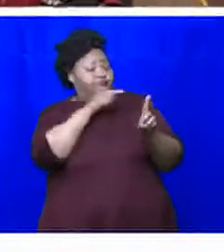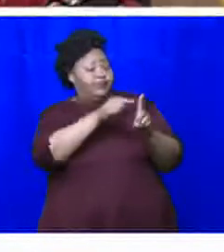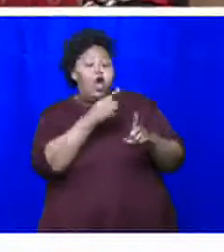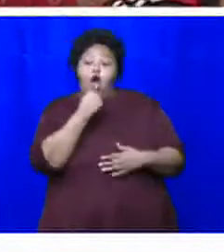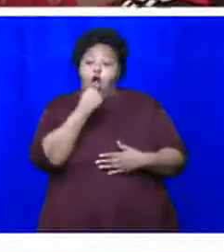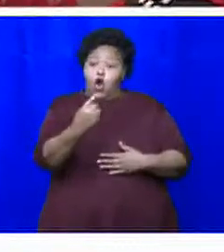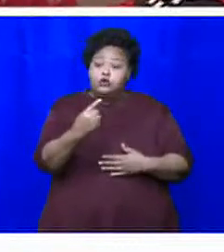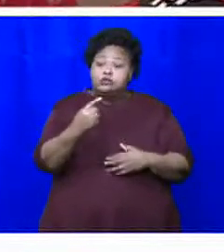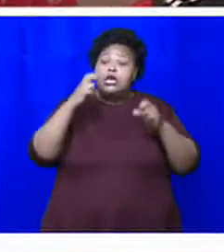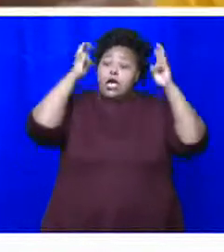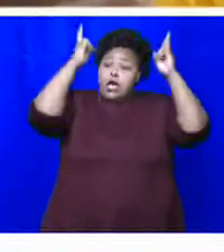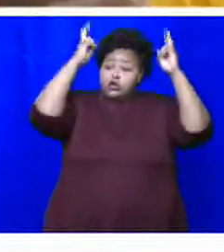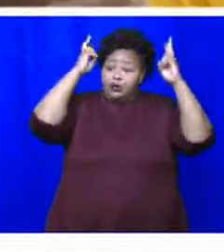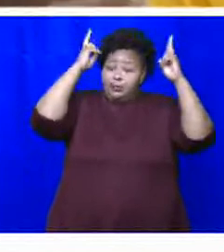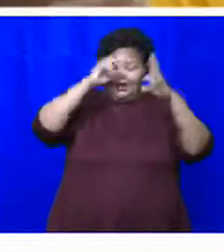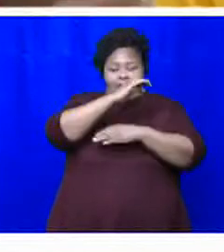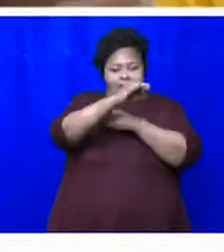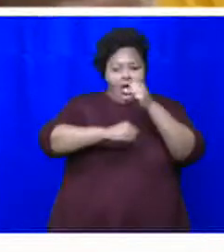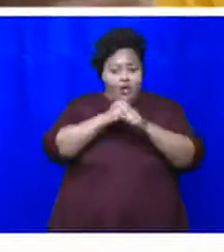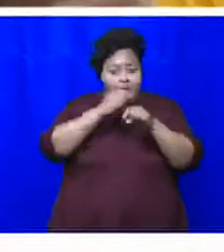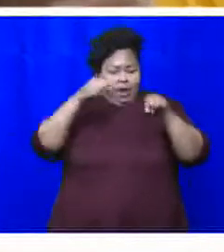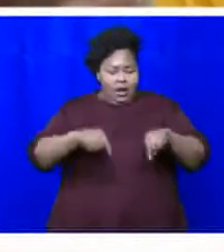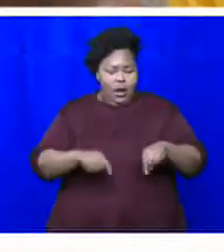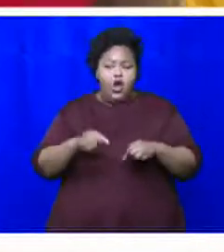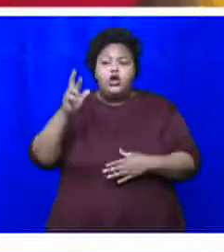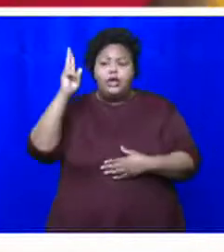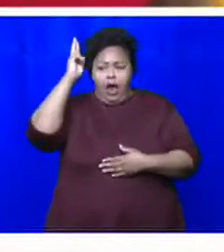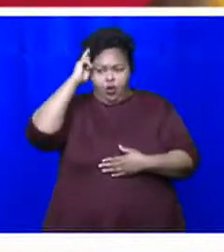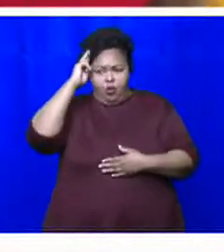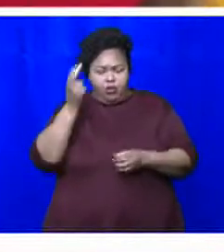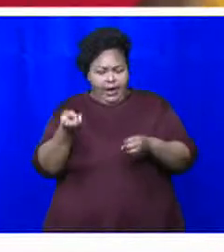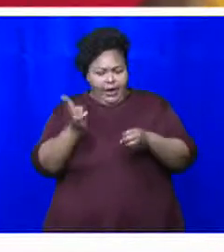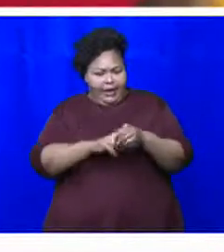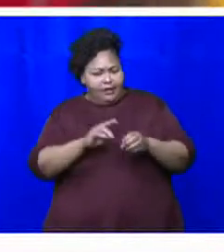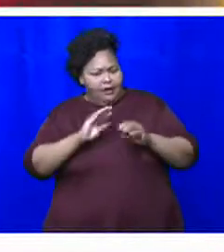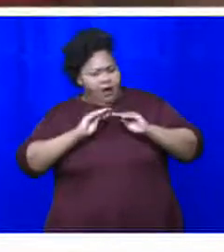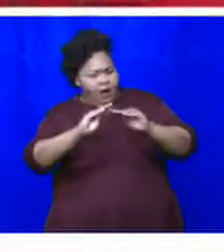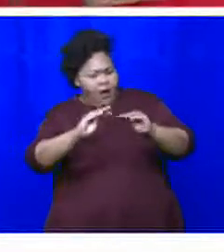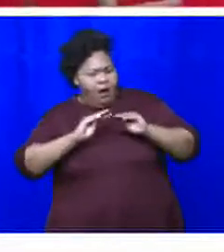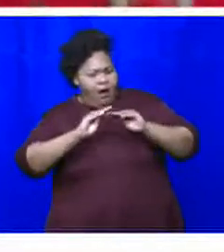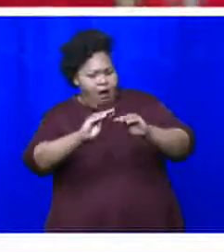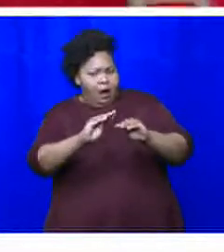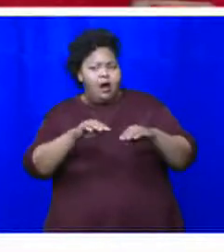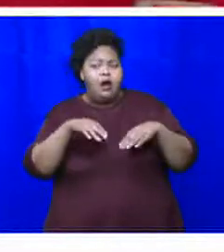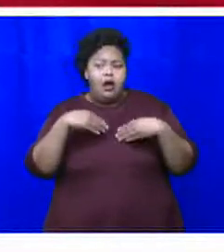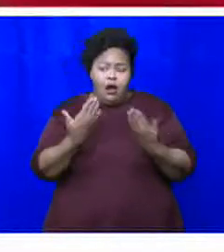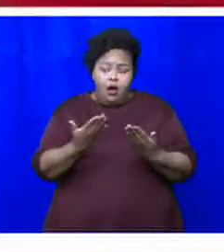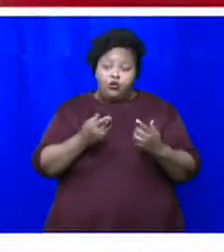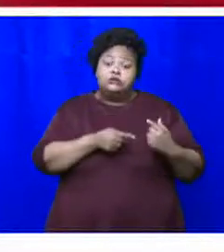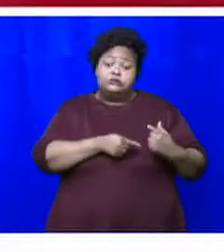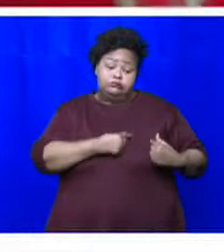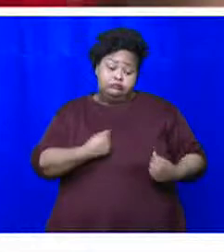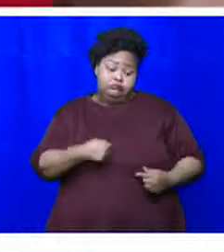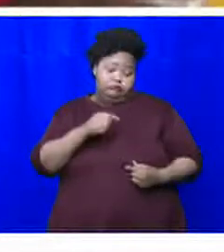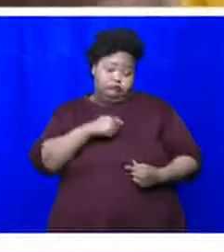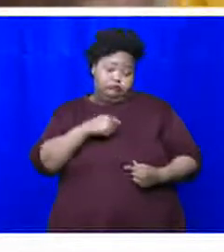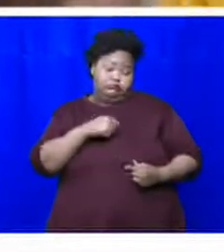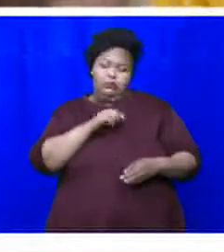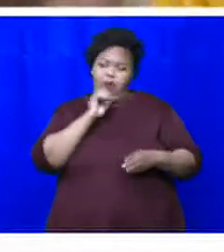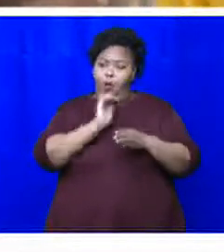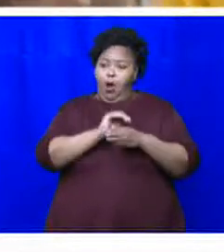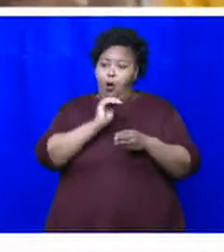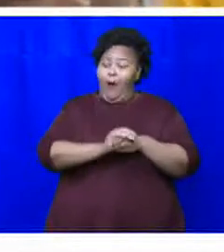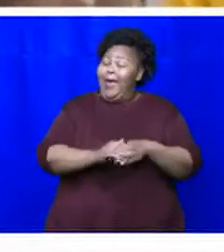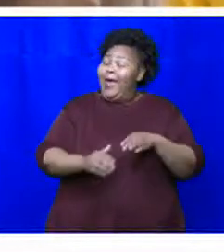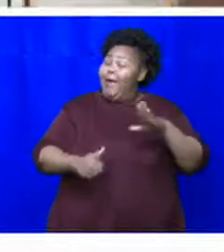sicubulo salonyaka siyakhumbuta futhi siyafundisa ukuthi kuphila nekulapheka emphefumulweni kumcoka ikakhulukati